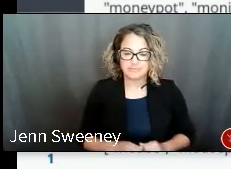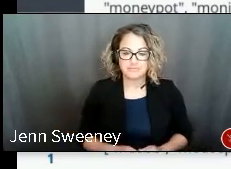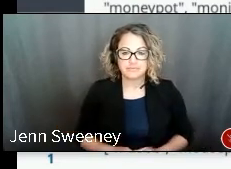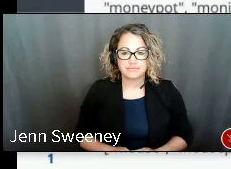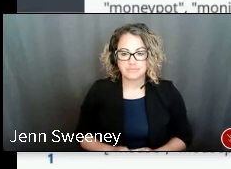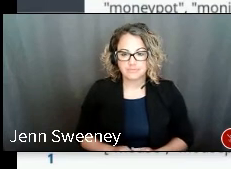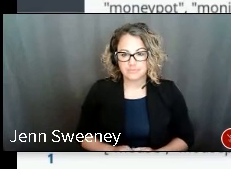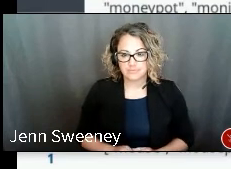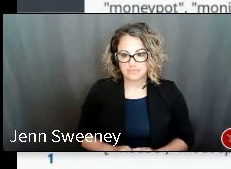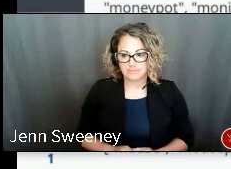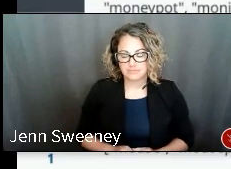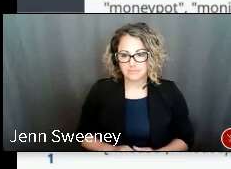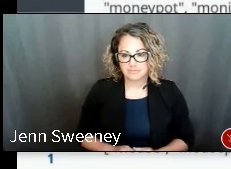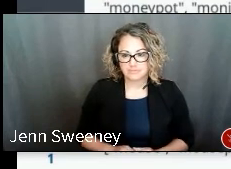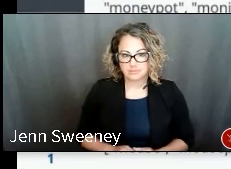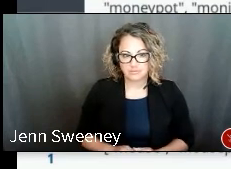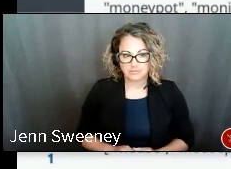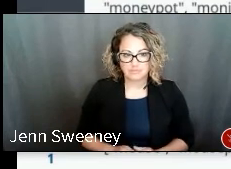string.